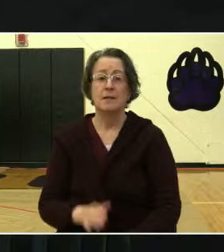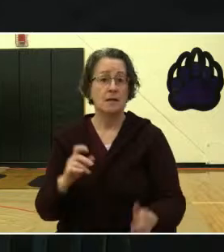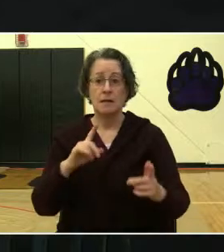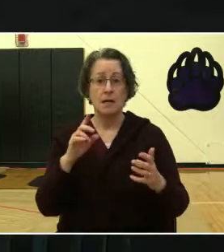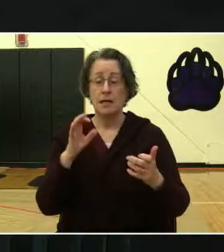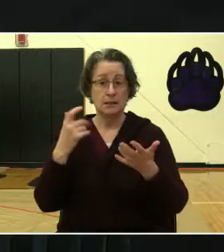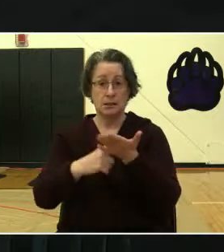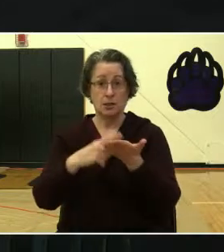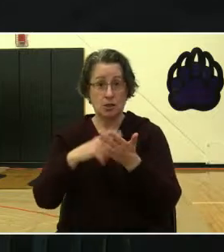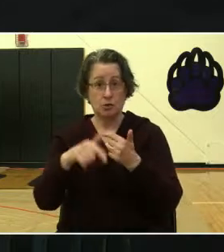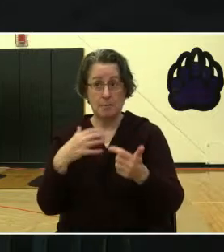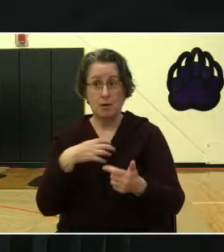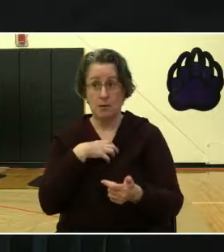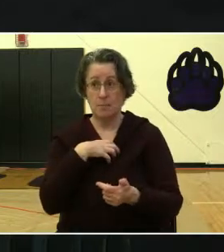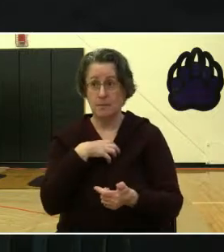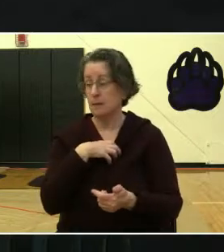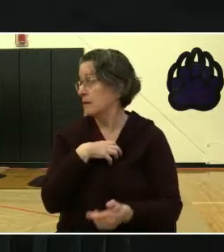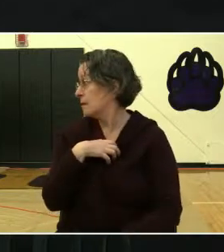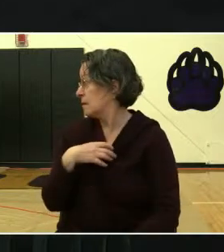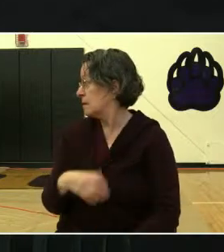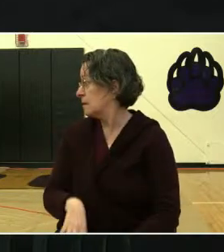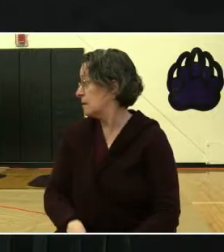ruling Mr